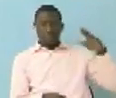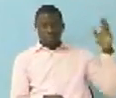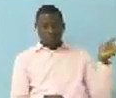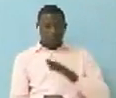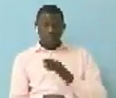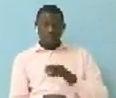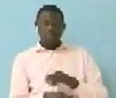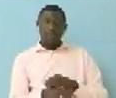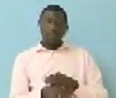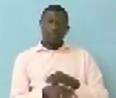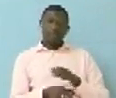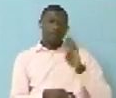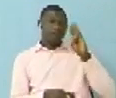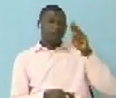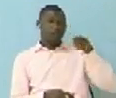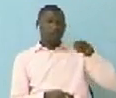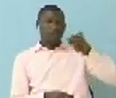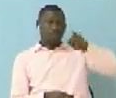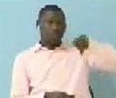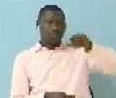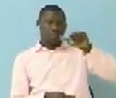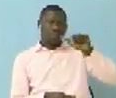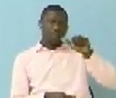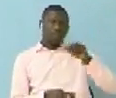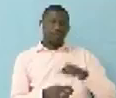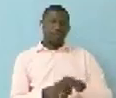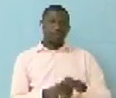if I saw him doing that act, I